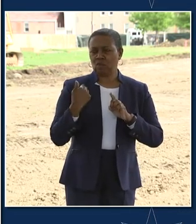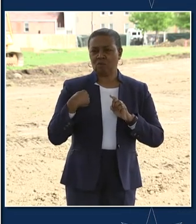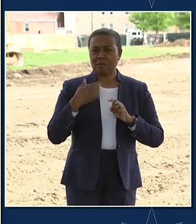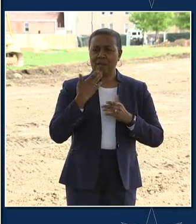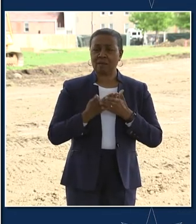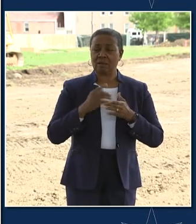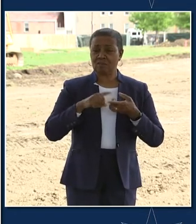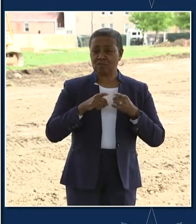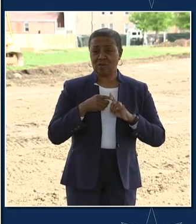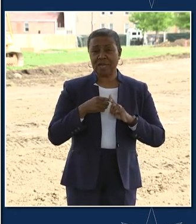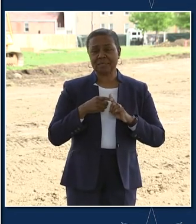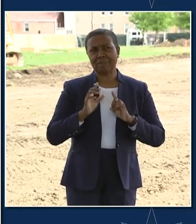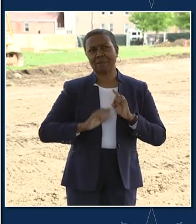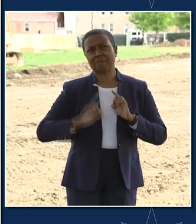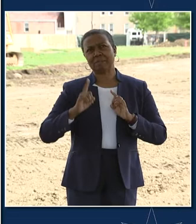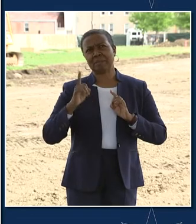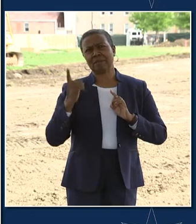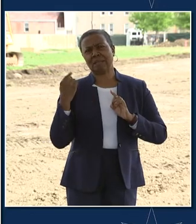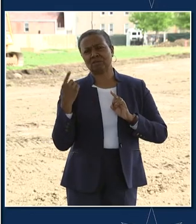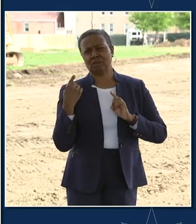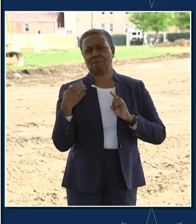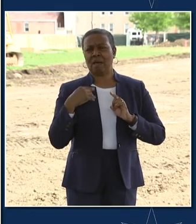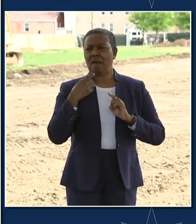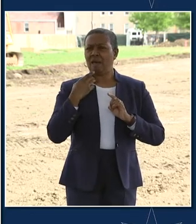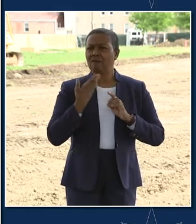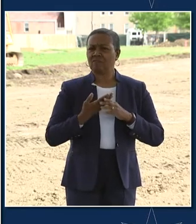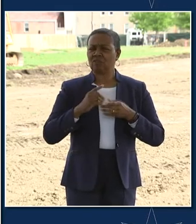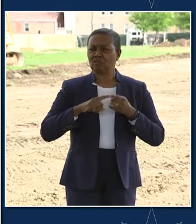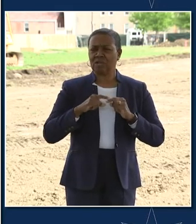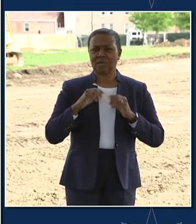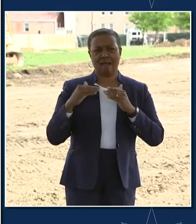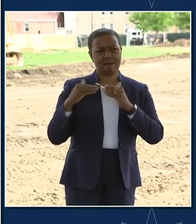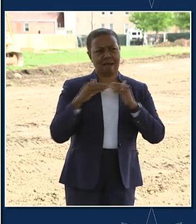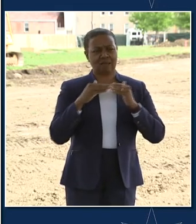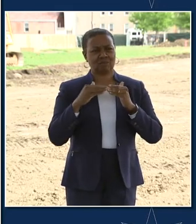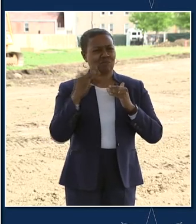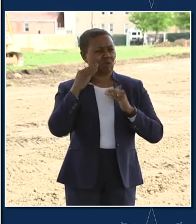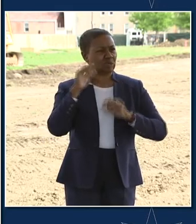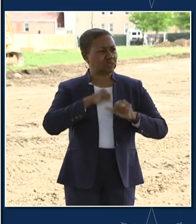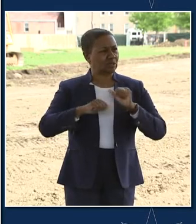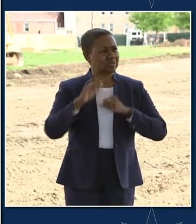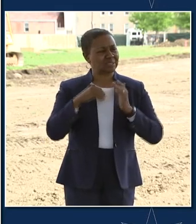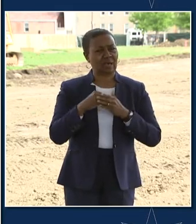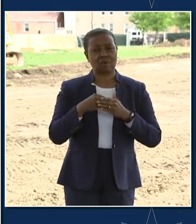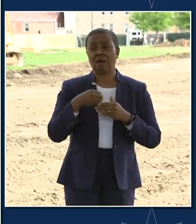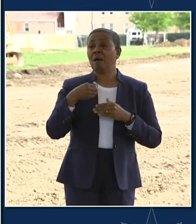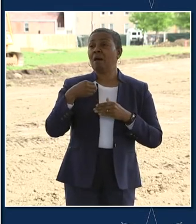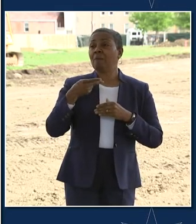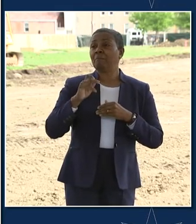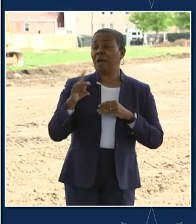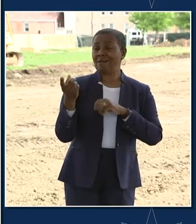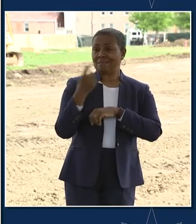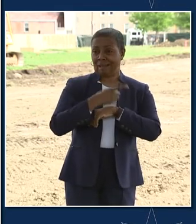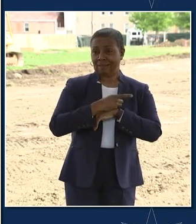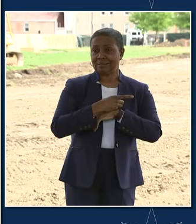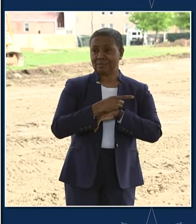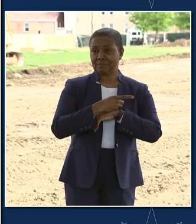good friend, it was about a year ago, where my good friend and colleague, you know, we've known each other since our Pachowski Park days,